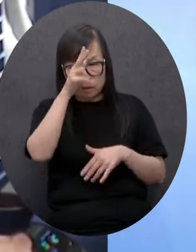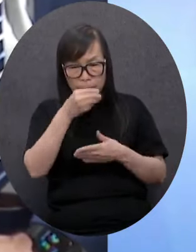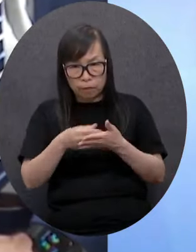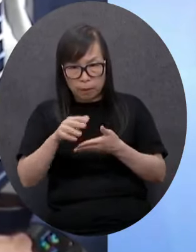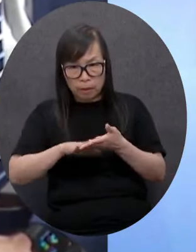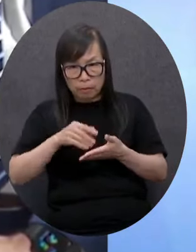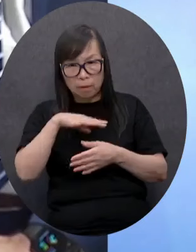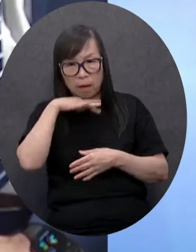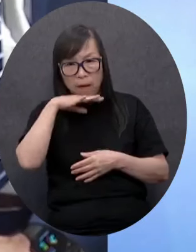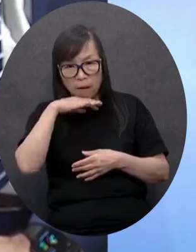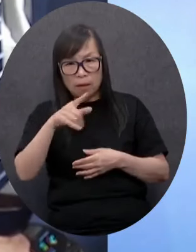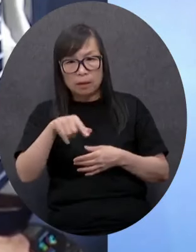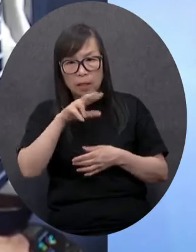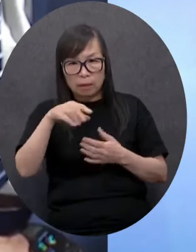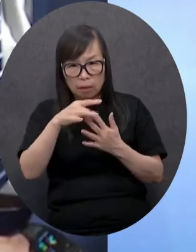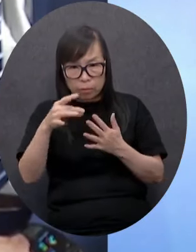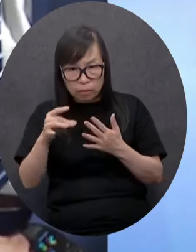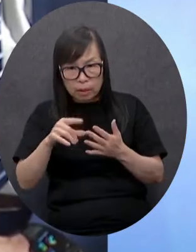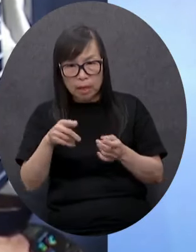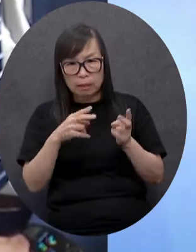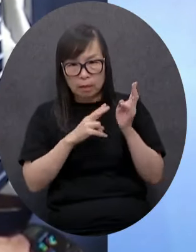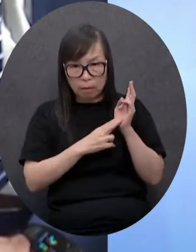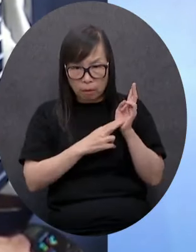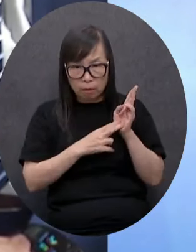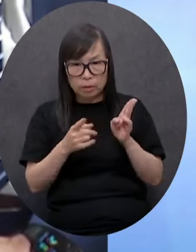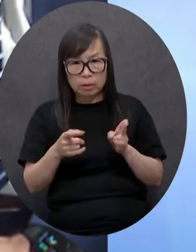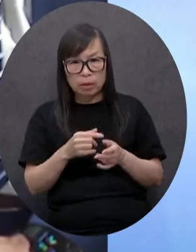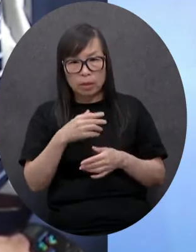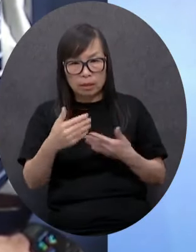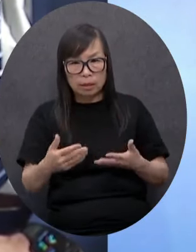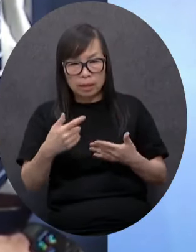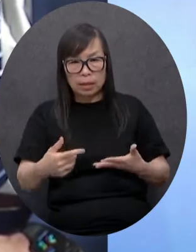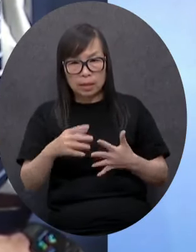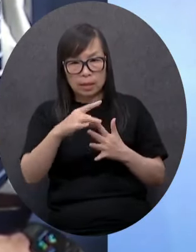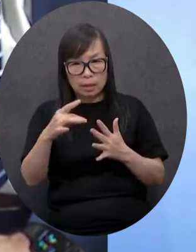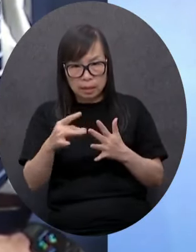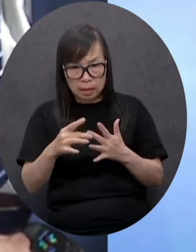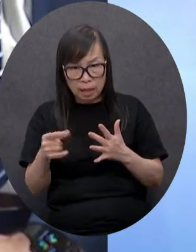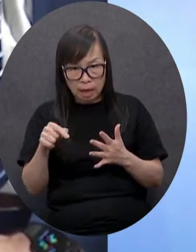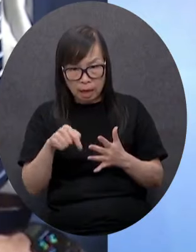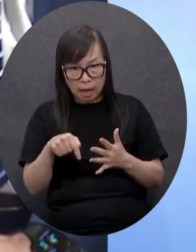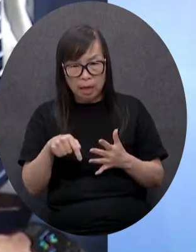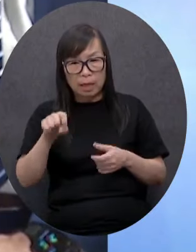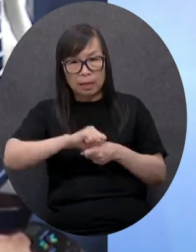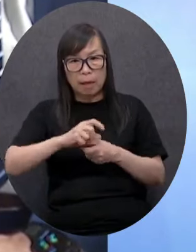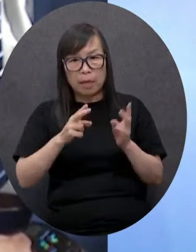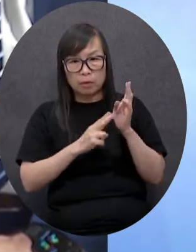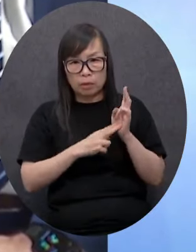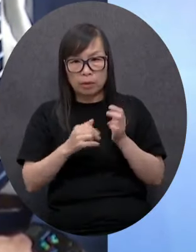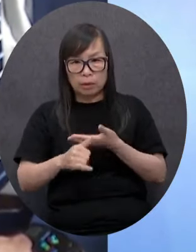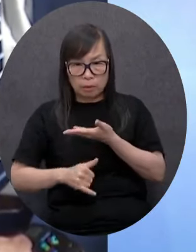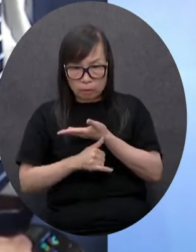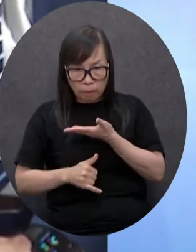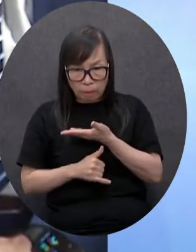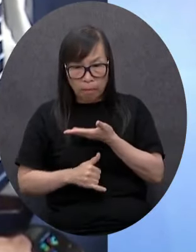bought a gun, and the choice to then possess that gun. It was these choices and the combination of guns